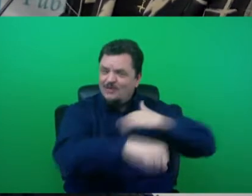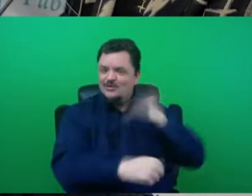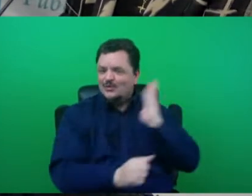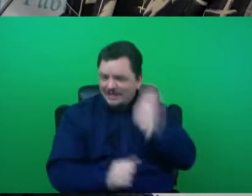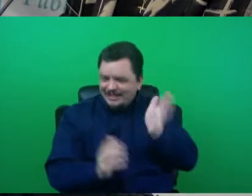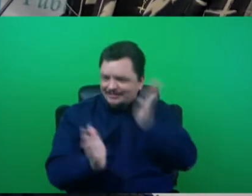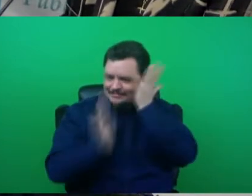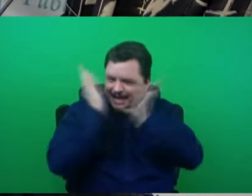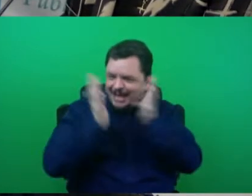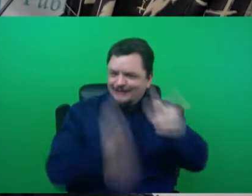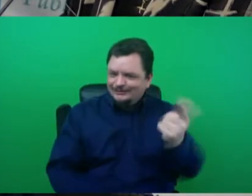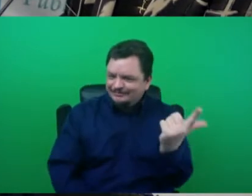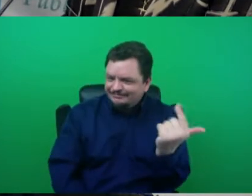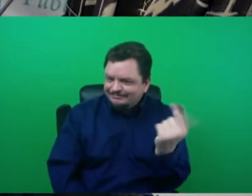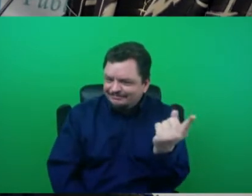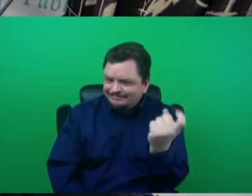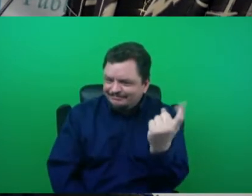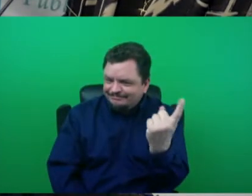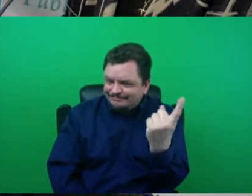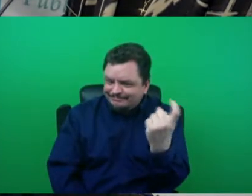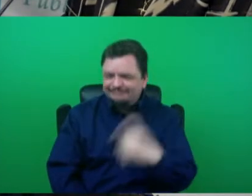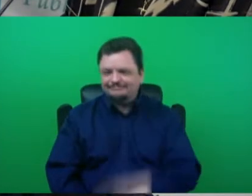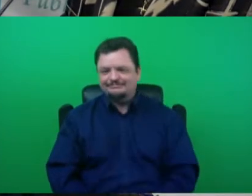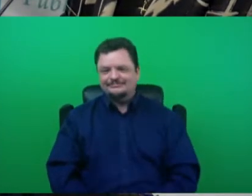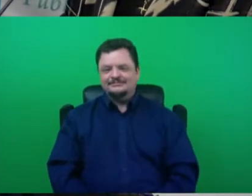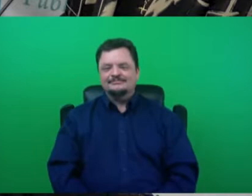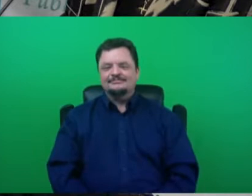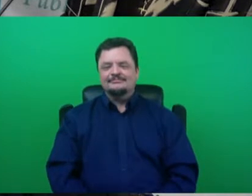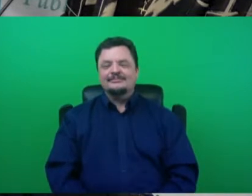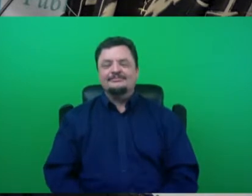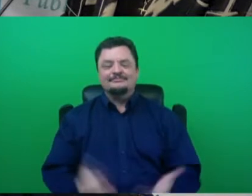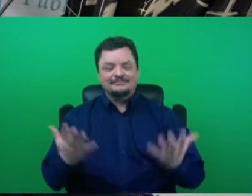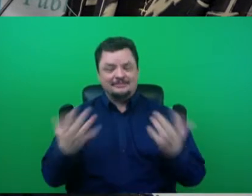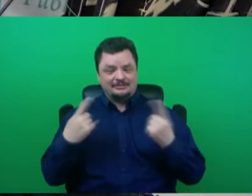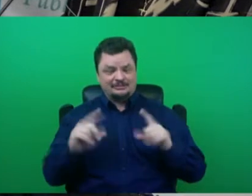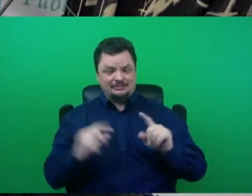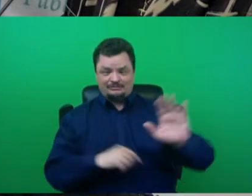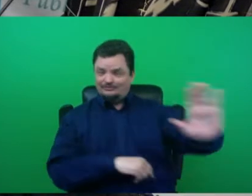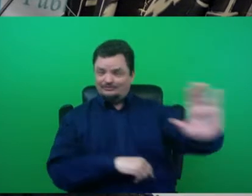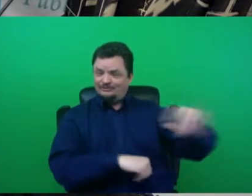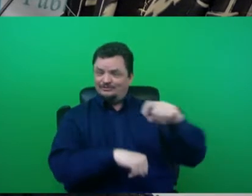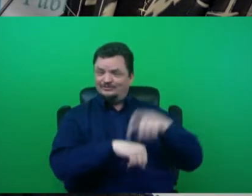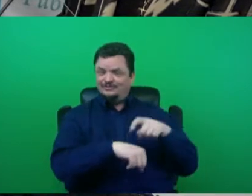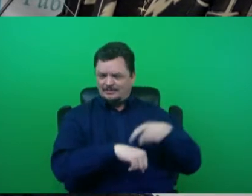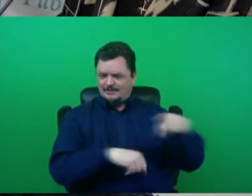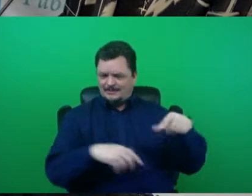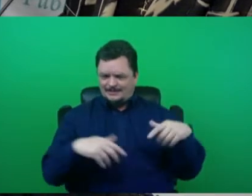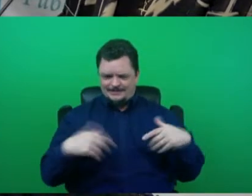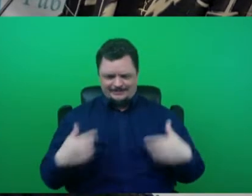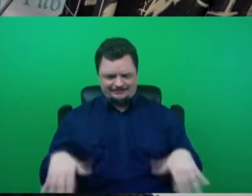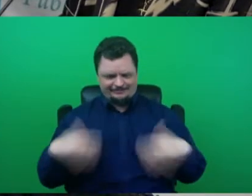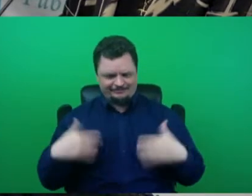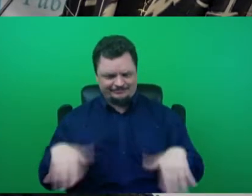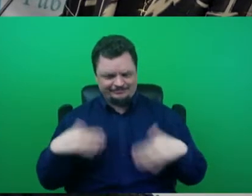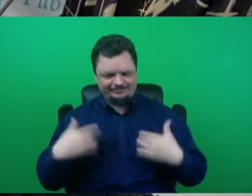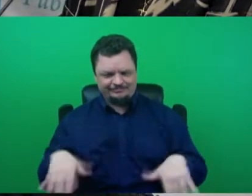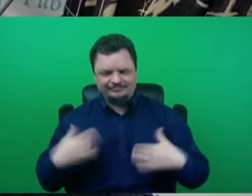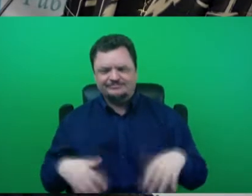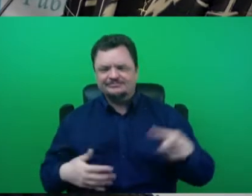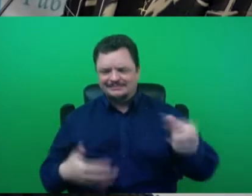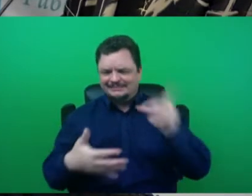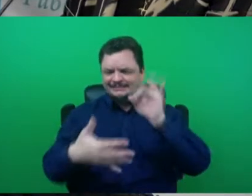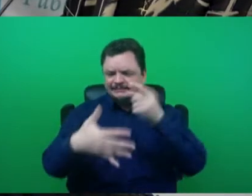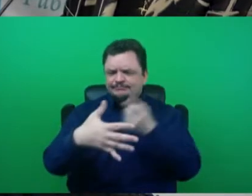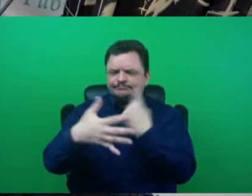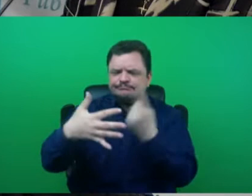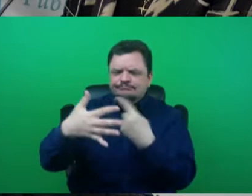entire tenure on the board, she has been a part of many efforts, including the integration of El Paso County Public Health into the El